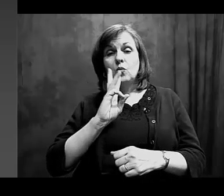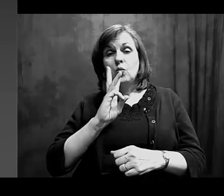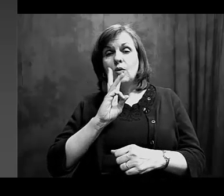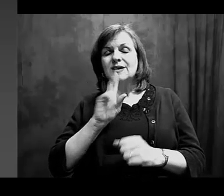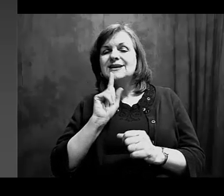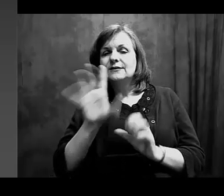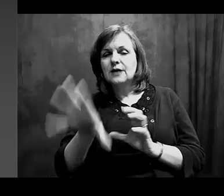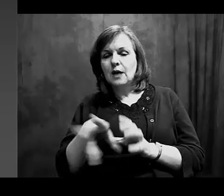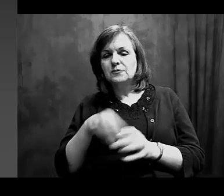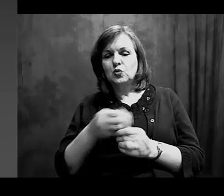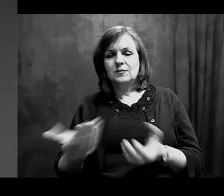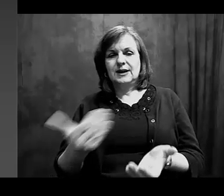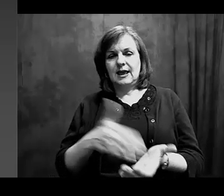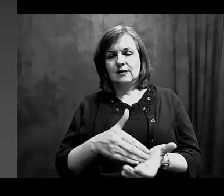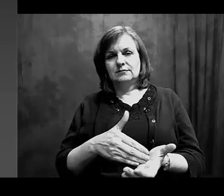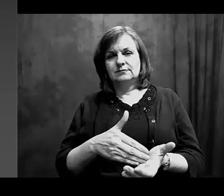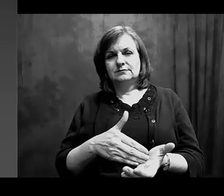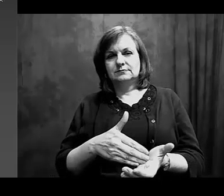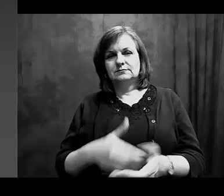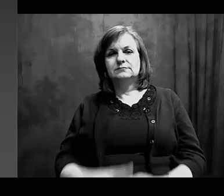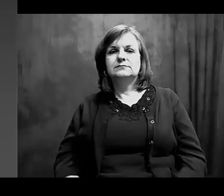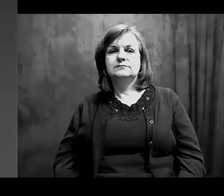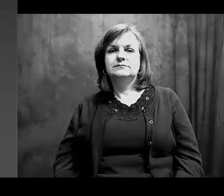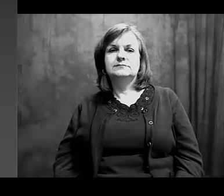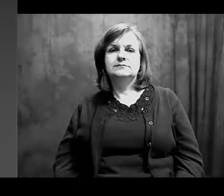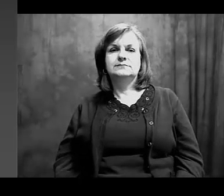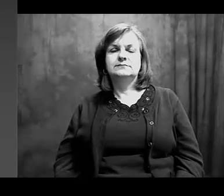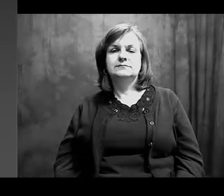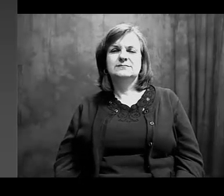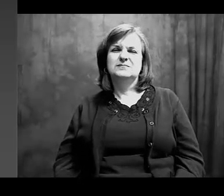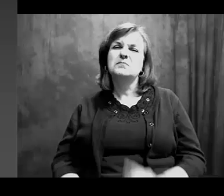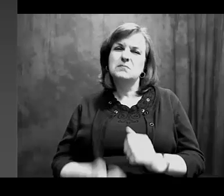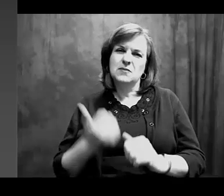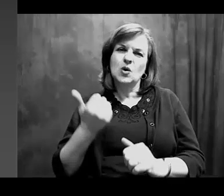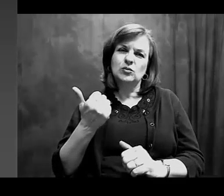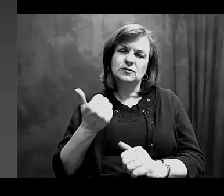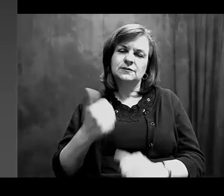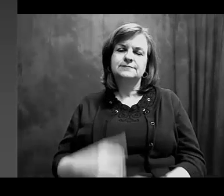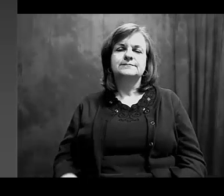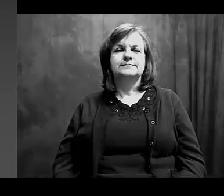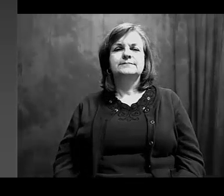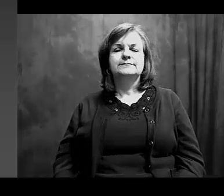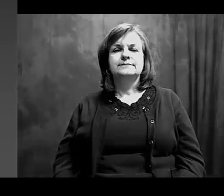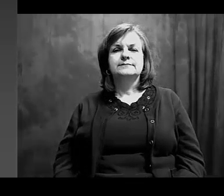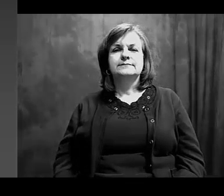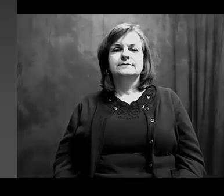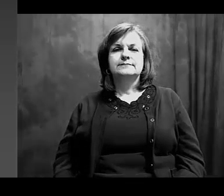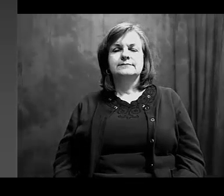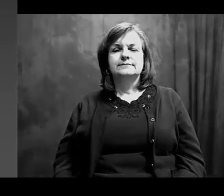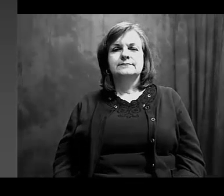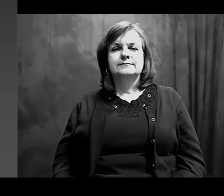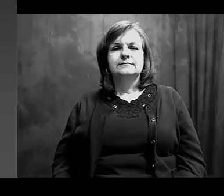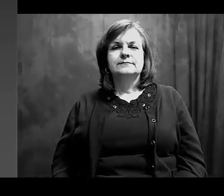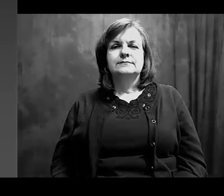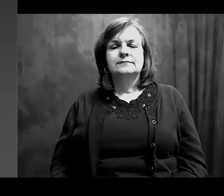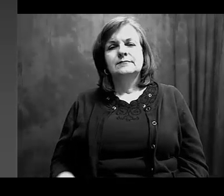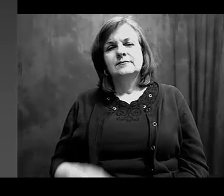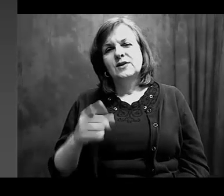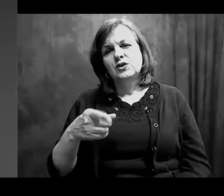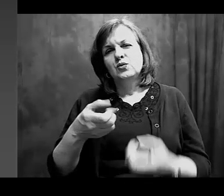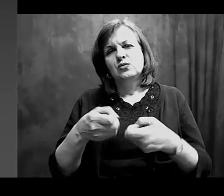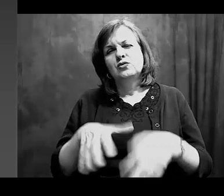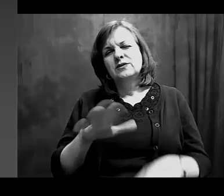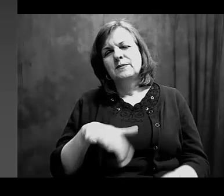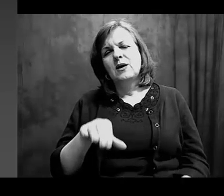7 liters of water per day. We suddenly have a lot of water we have to deal with. Most of it